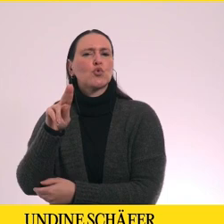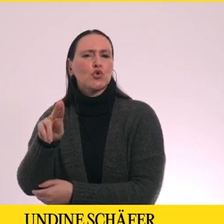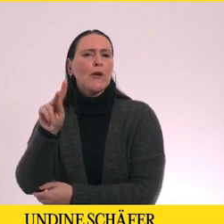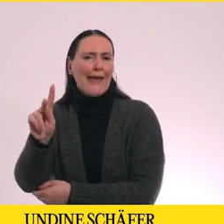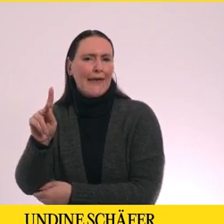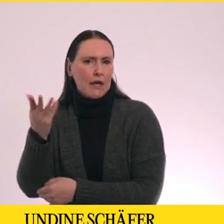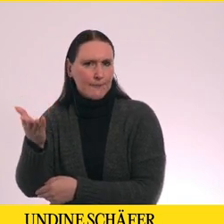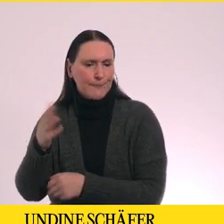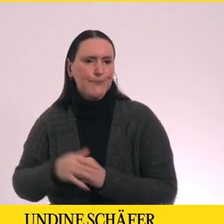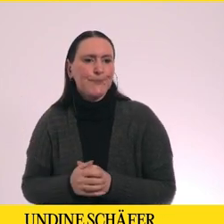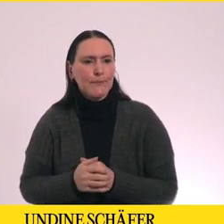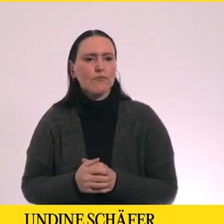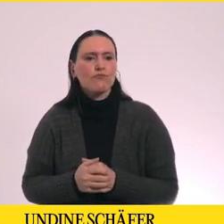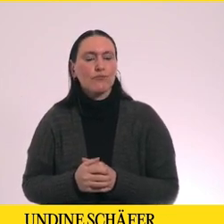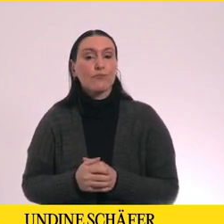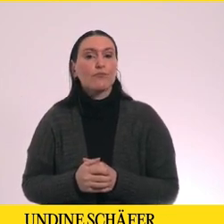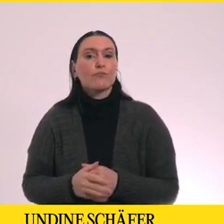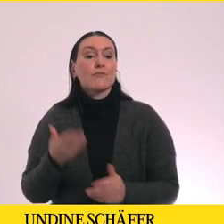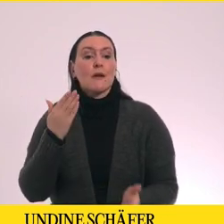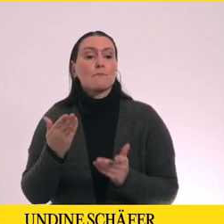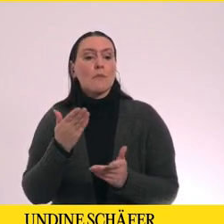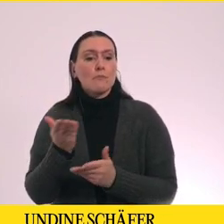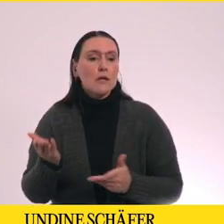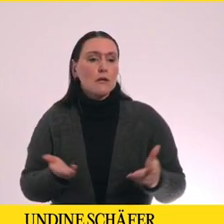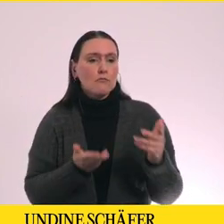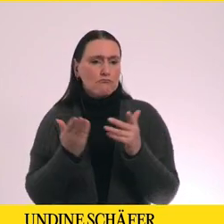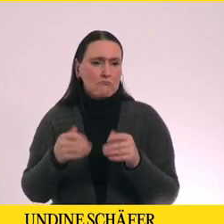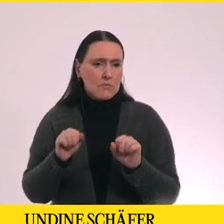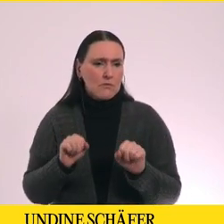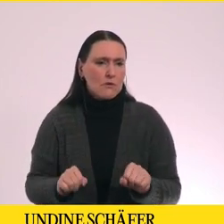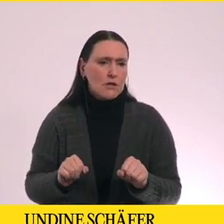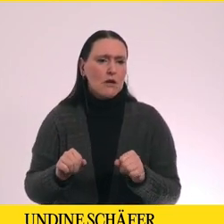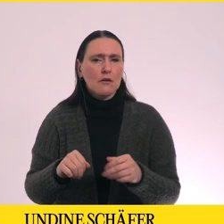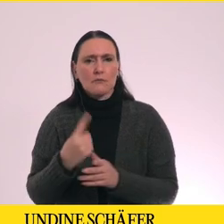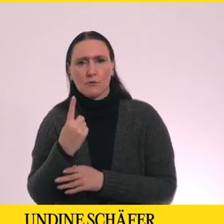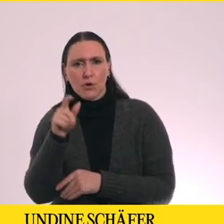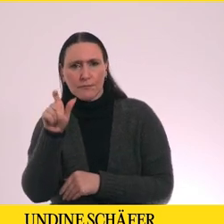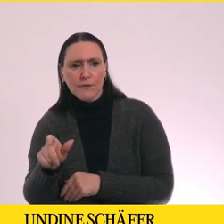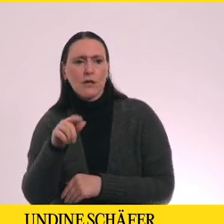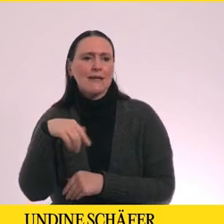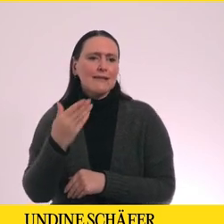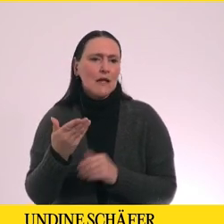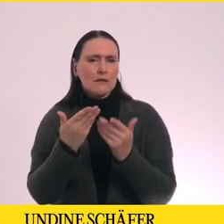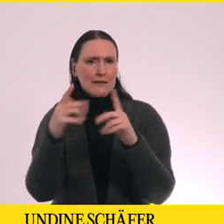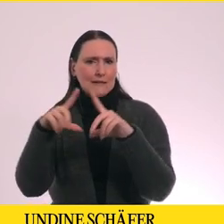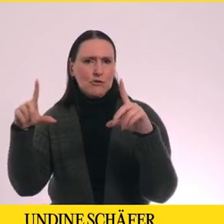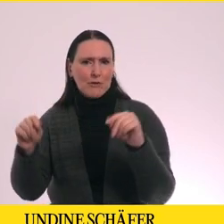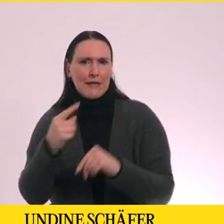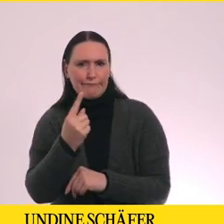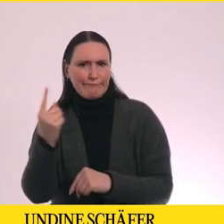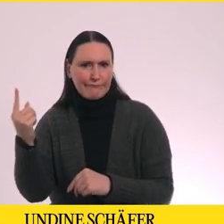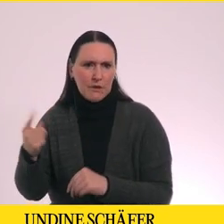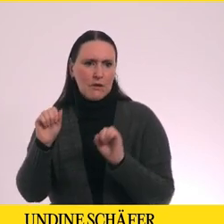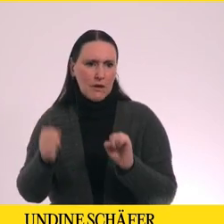So perhaps, Kate, we could start with you, and then you can each of you who's on the screen can introduce yourselves.